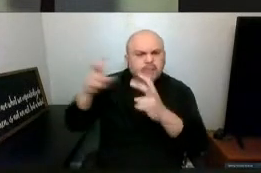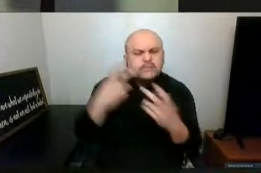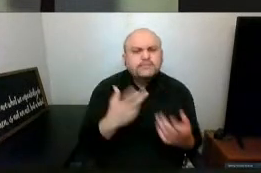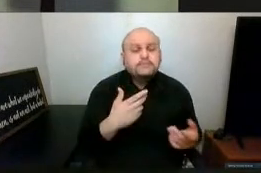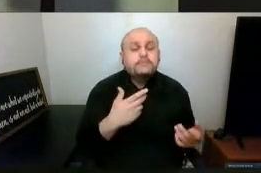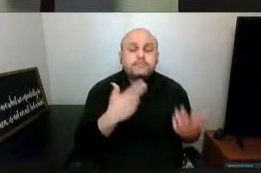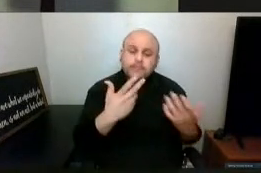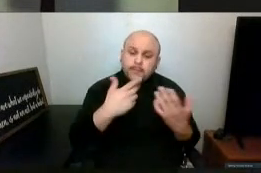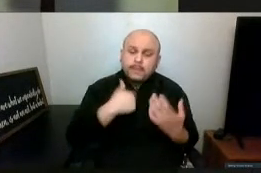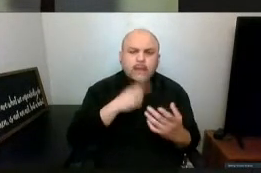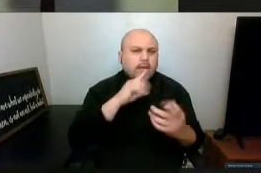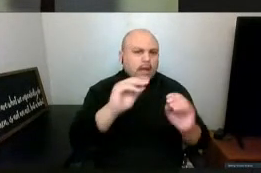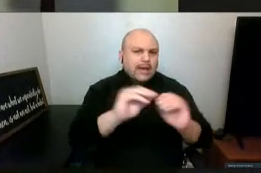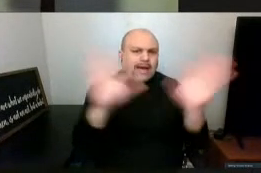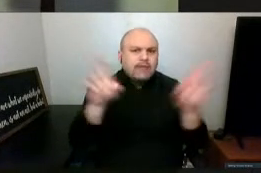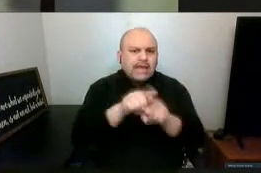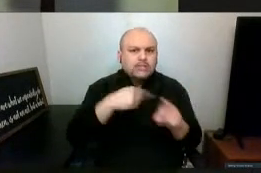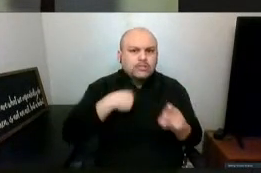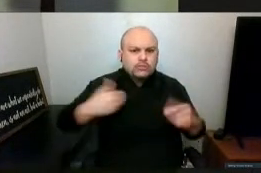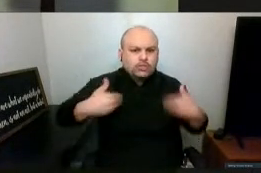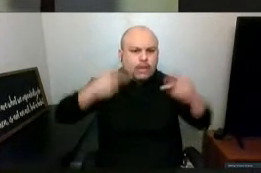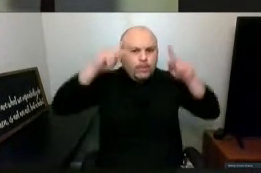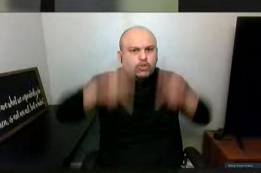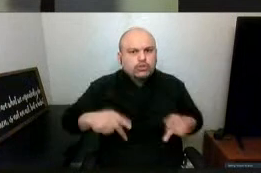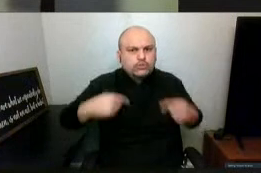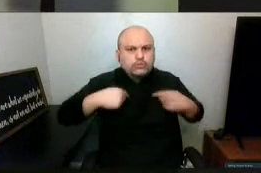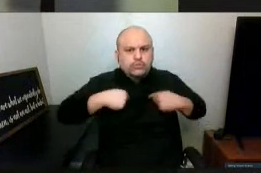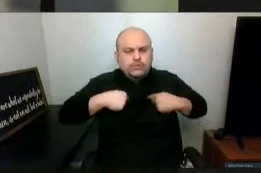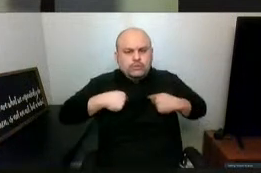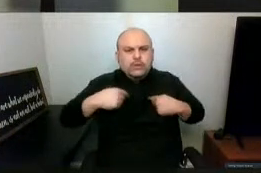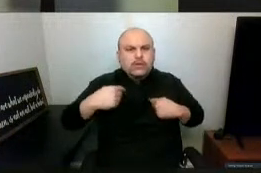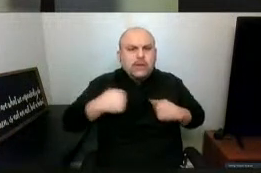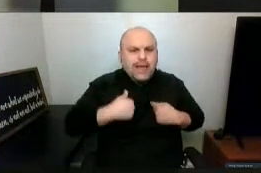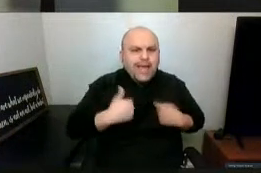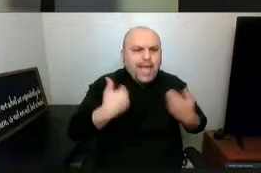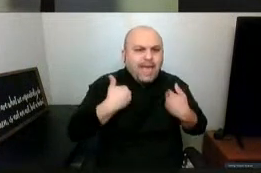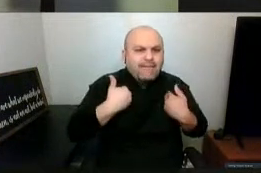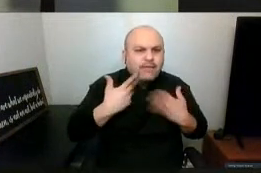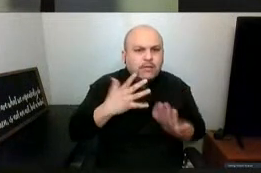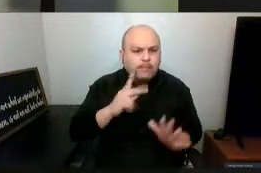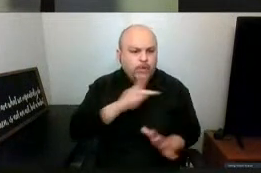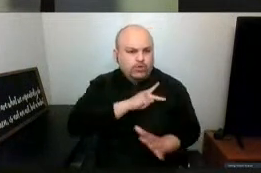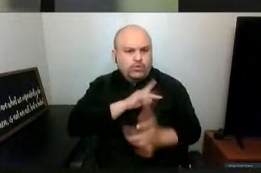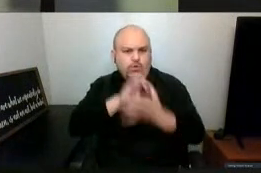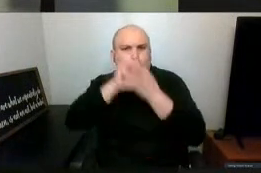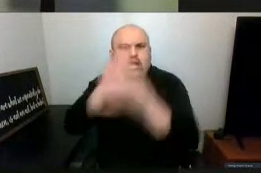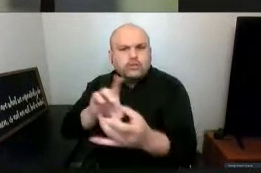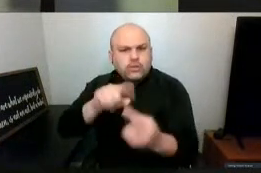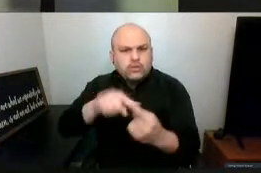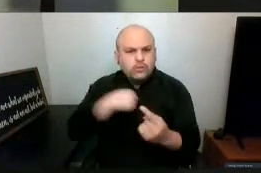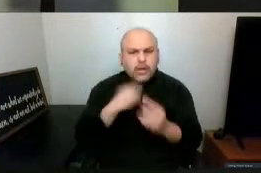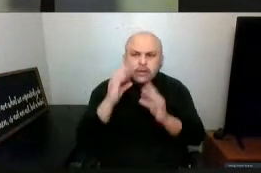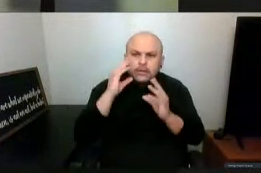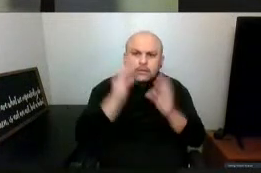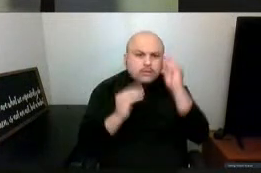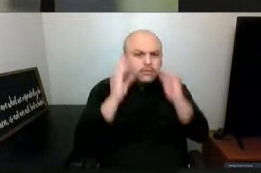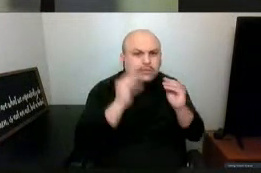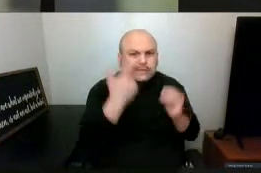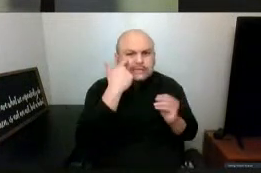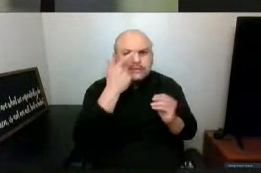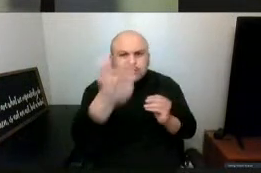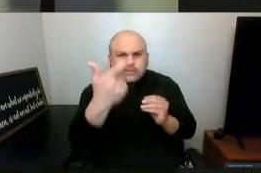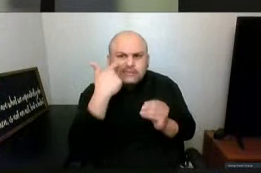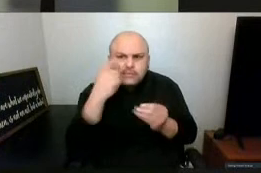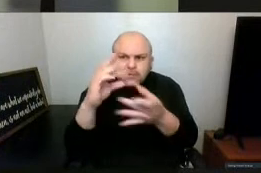Obviously, as a young person, I have a personal connection to what I've been hearing amongst how young people